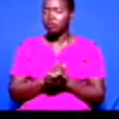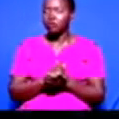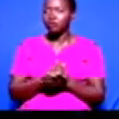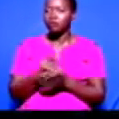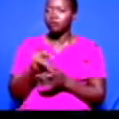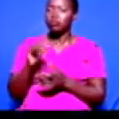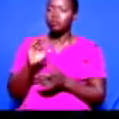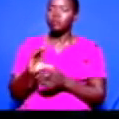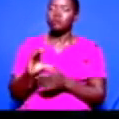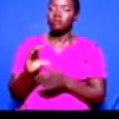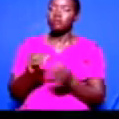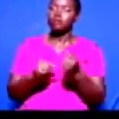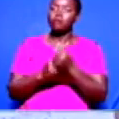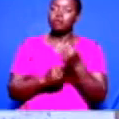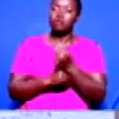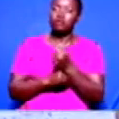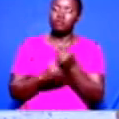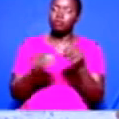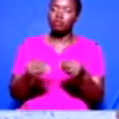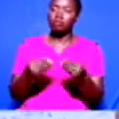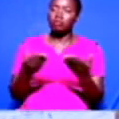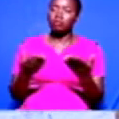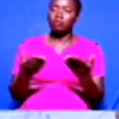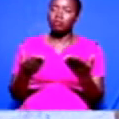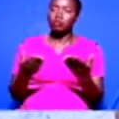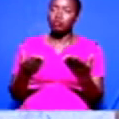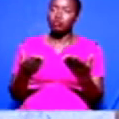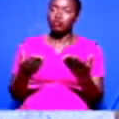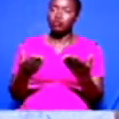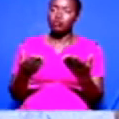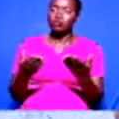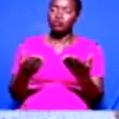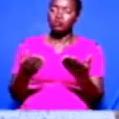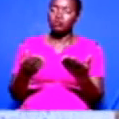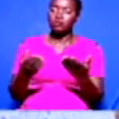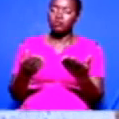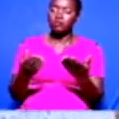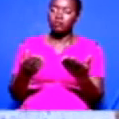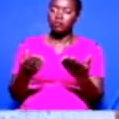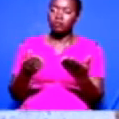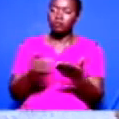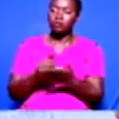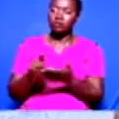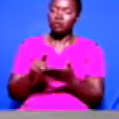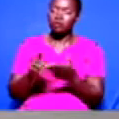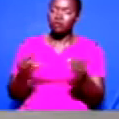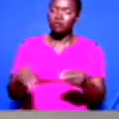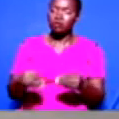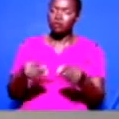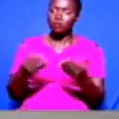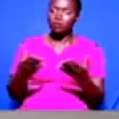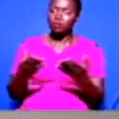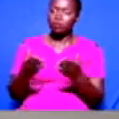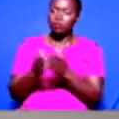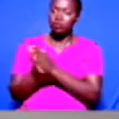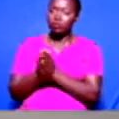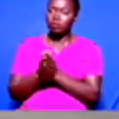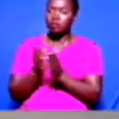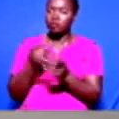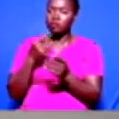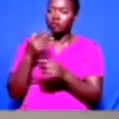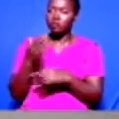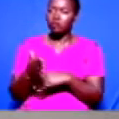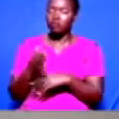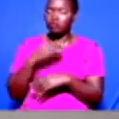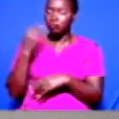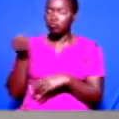started giving support to local productions and local storytellers and filmmakers. The beauty